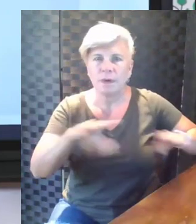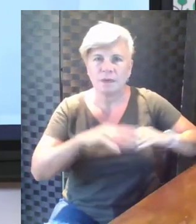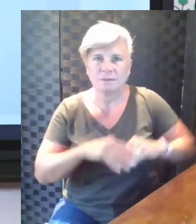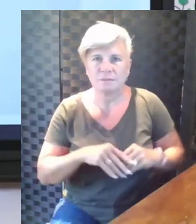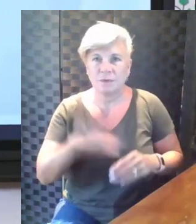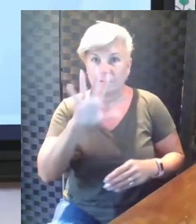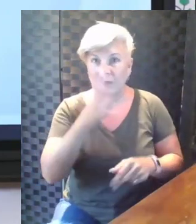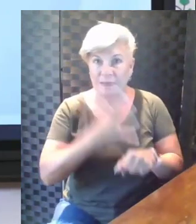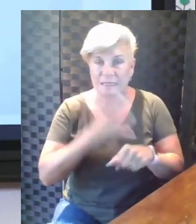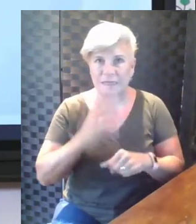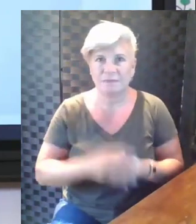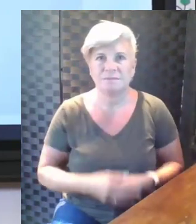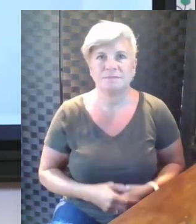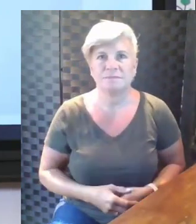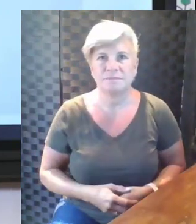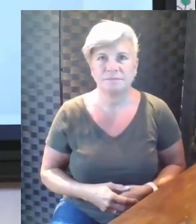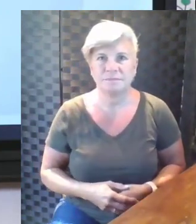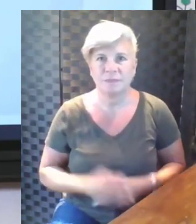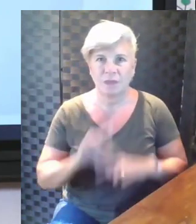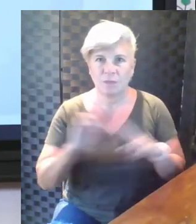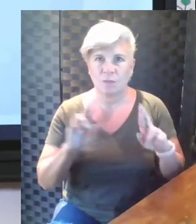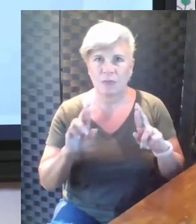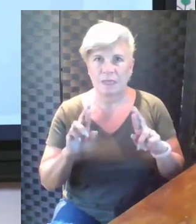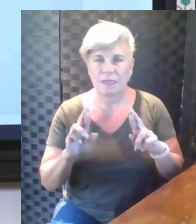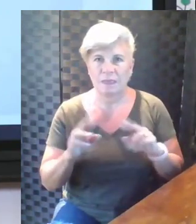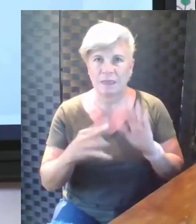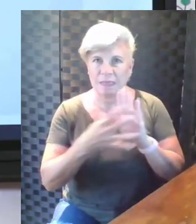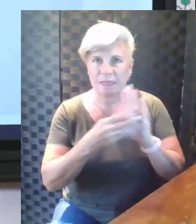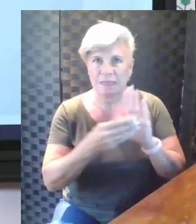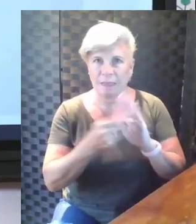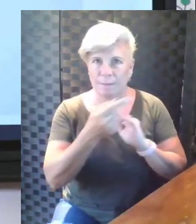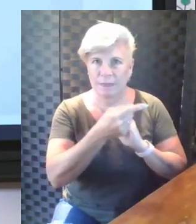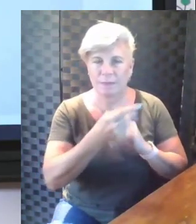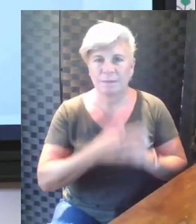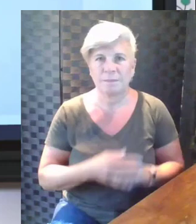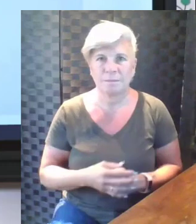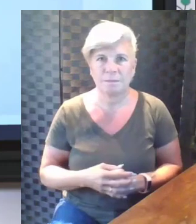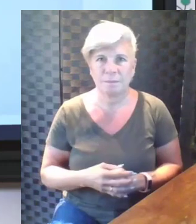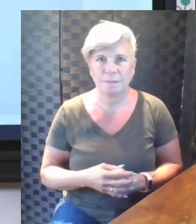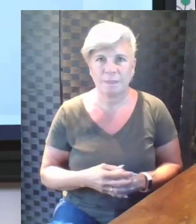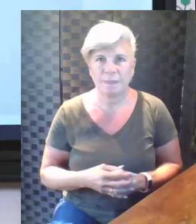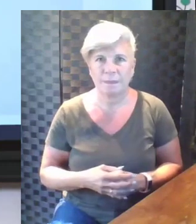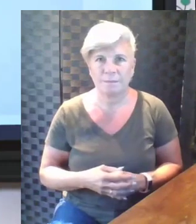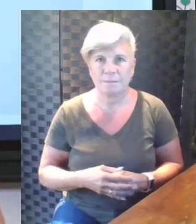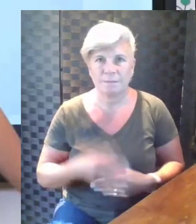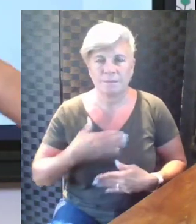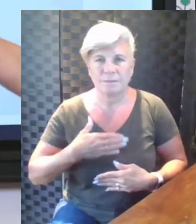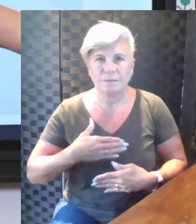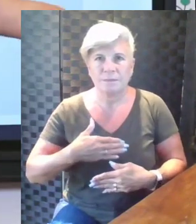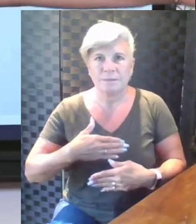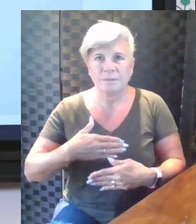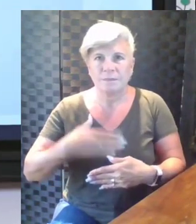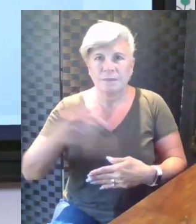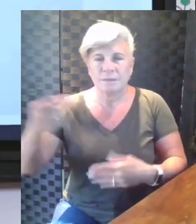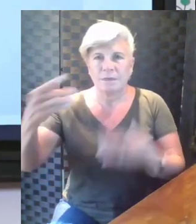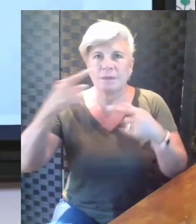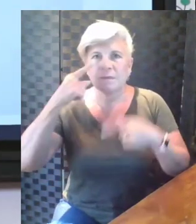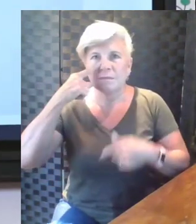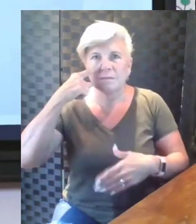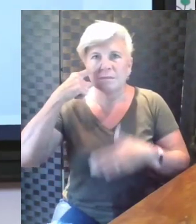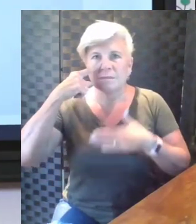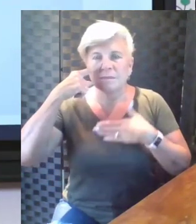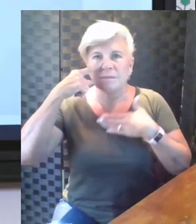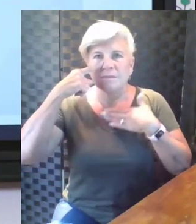do about 5 of those, okay? So get your arms and your body ready, and here we go. Ready? In